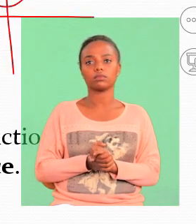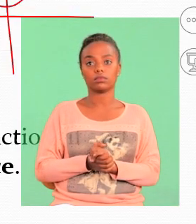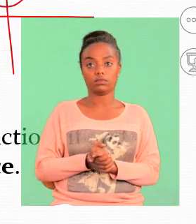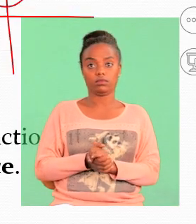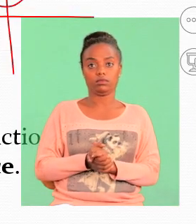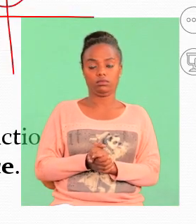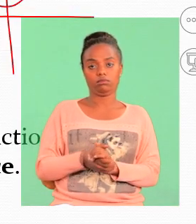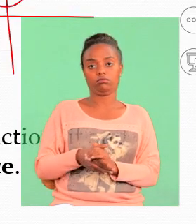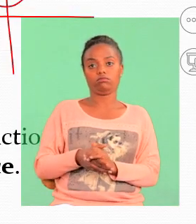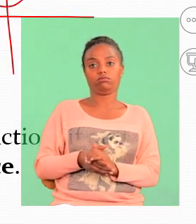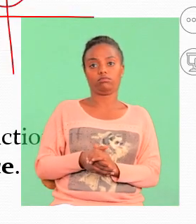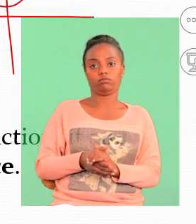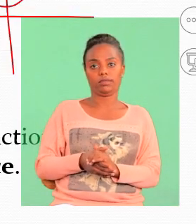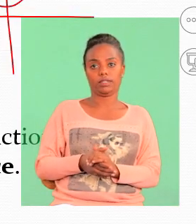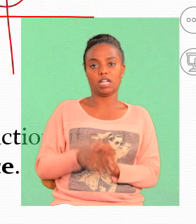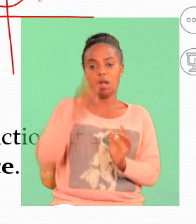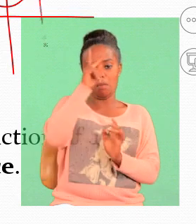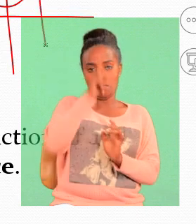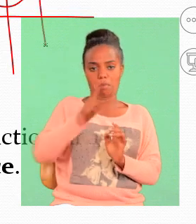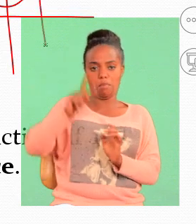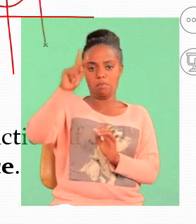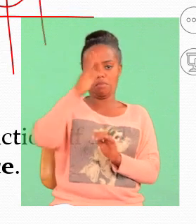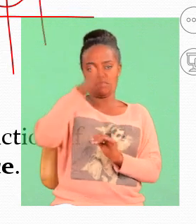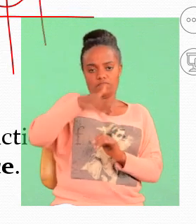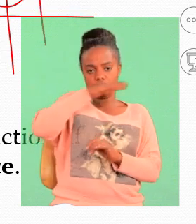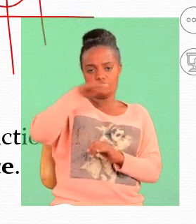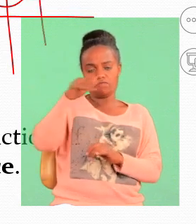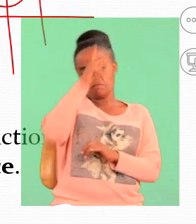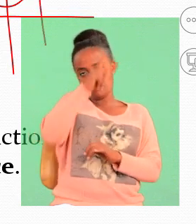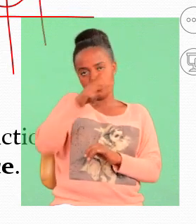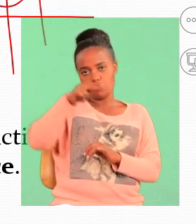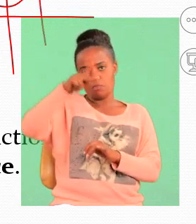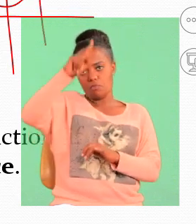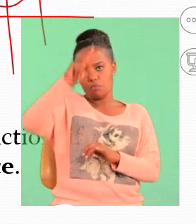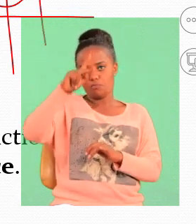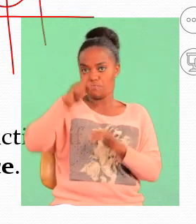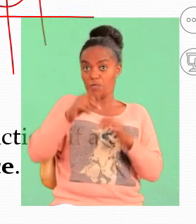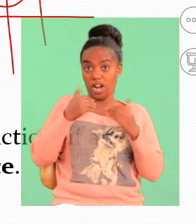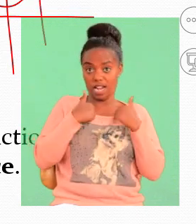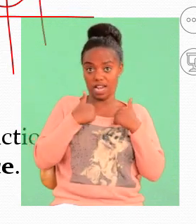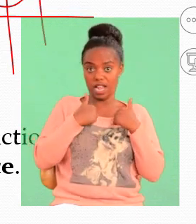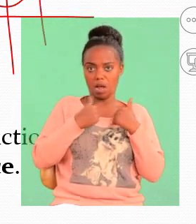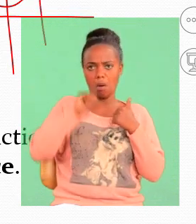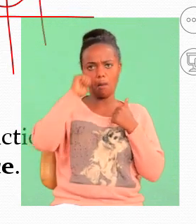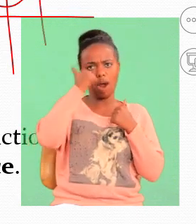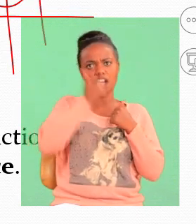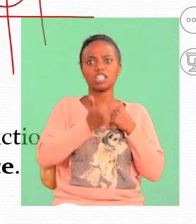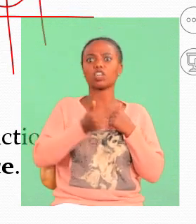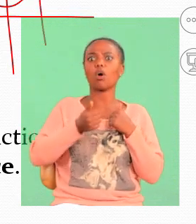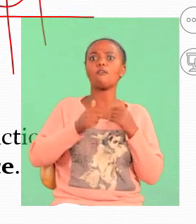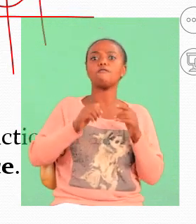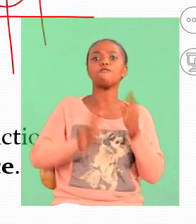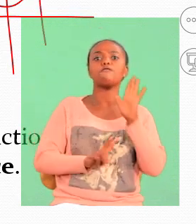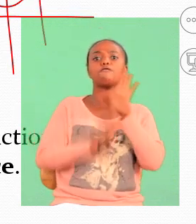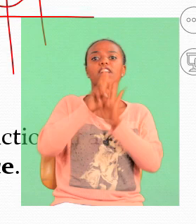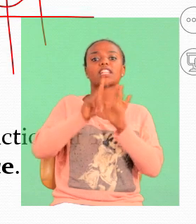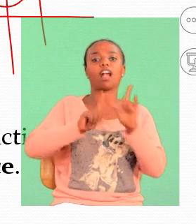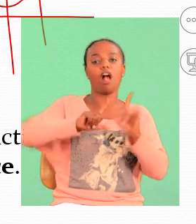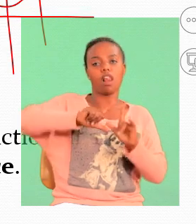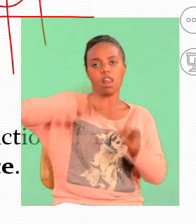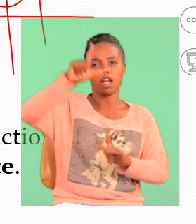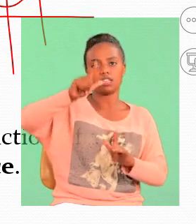this graph, if you take any vertical line crossing this graph, this is a function.